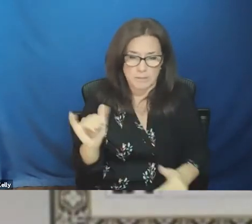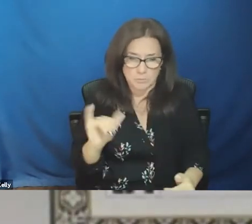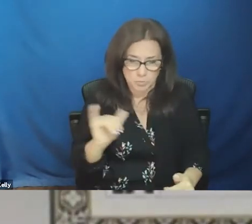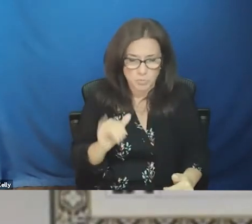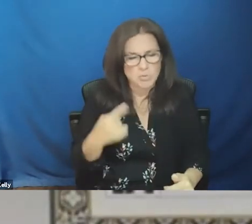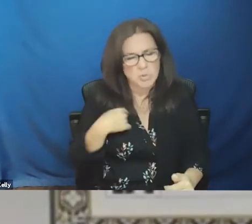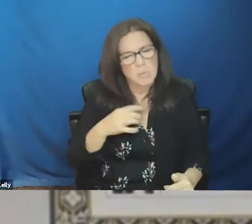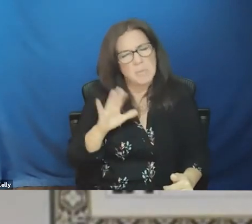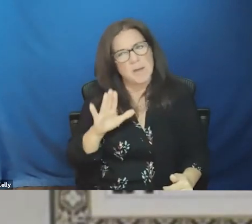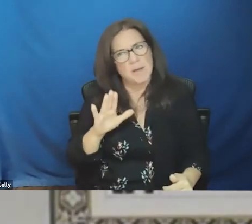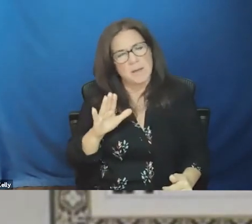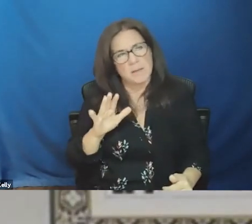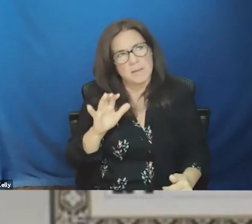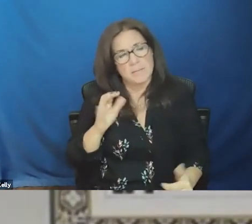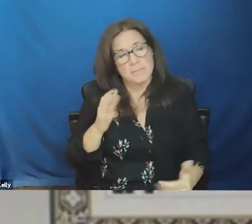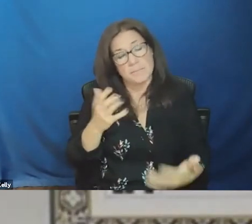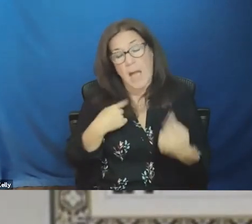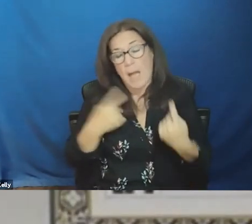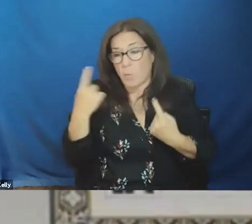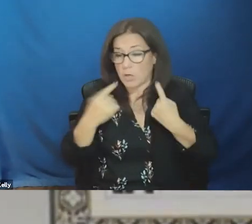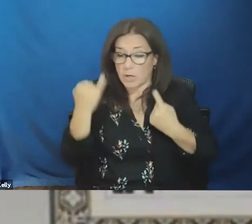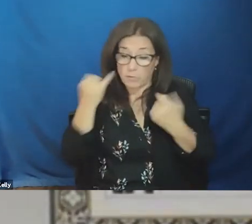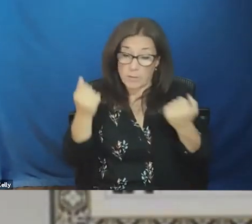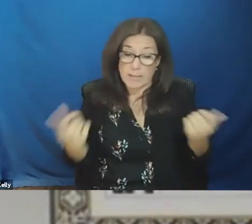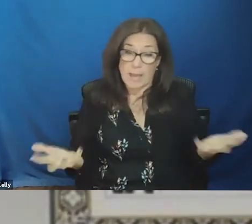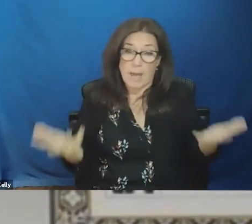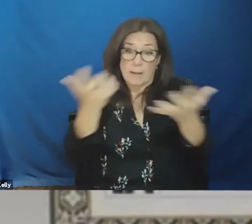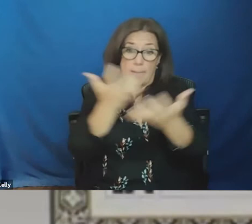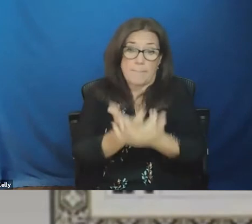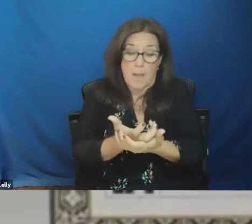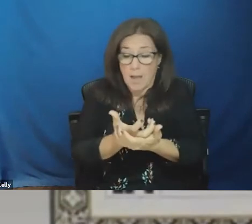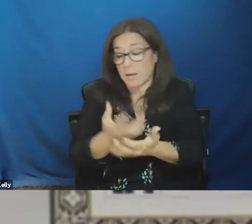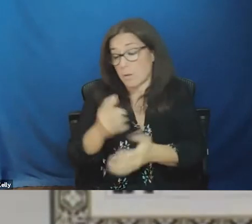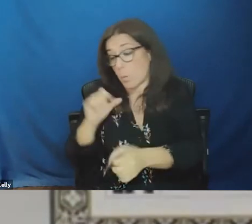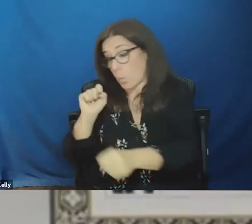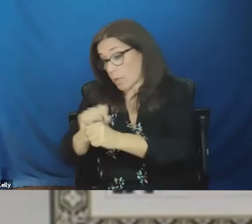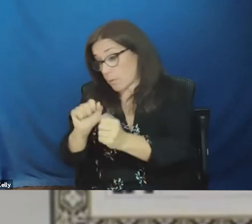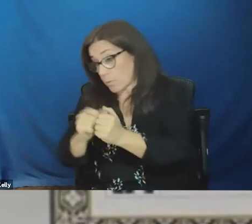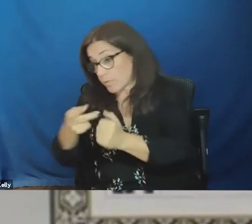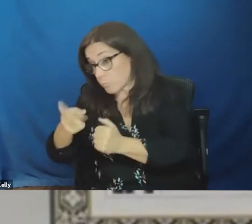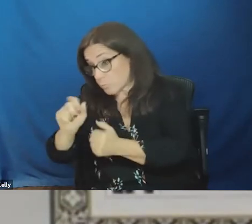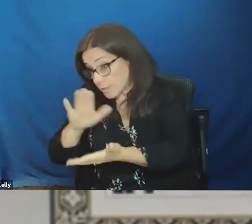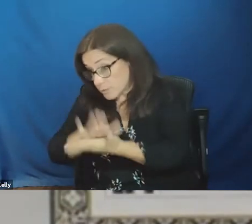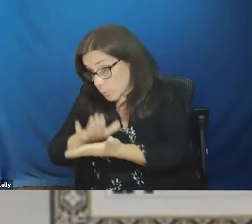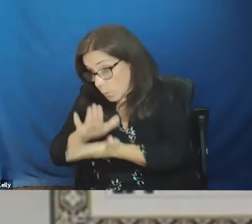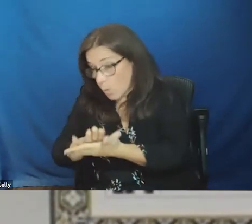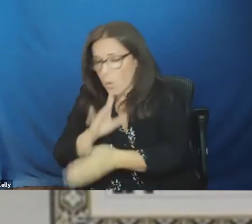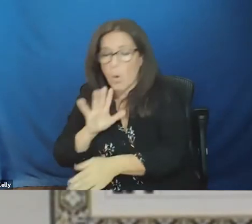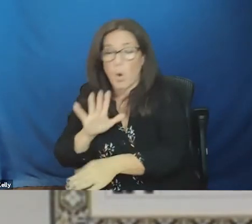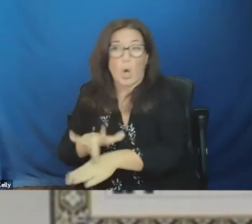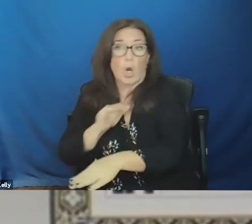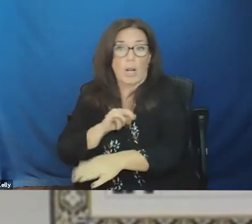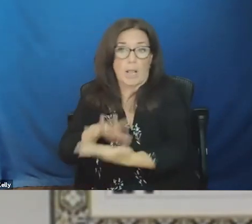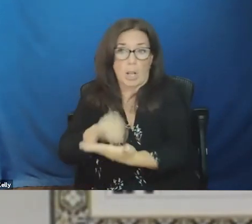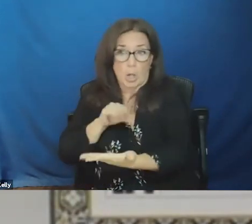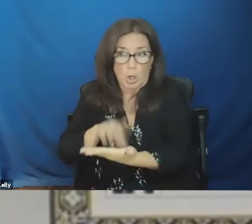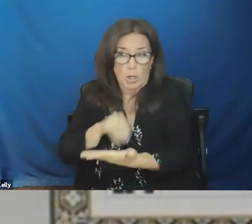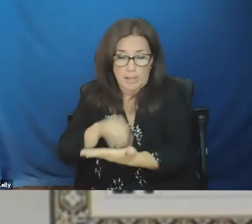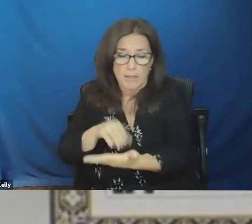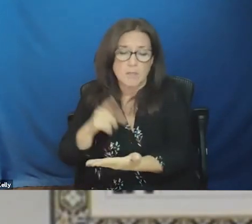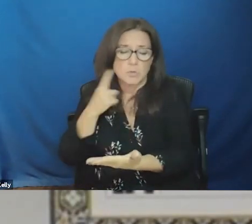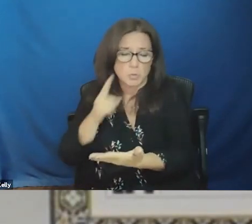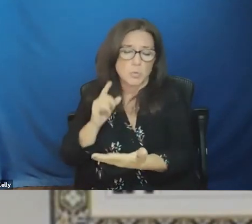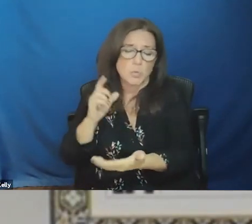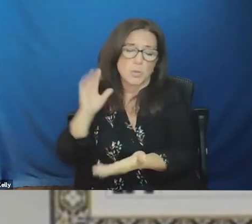marry somewhere where we're working with our preschool or early learning programs to reduce some of the